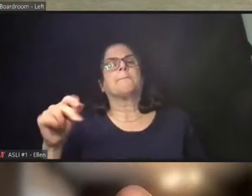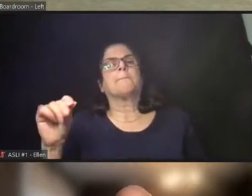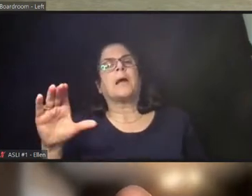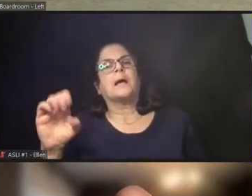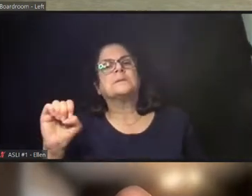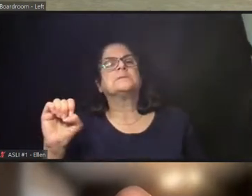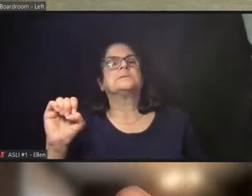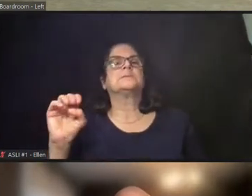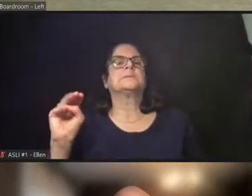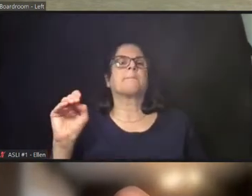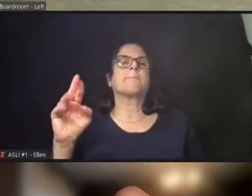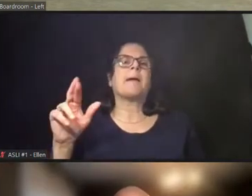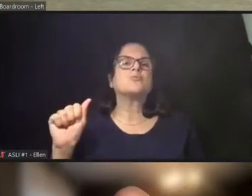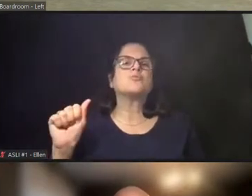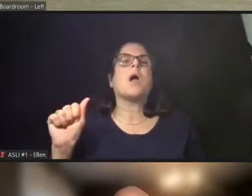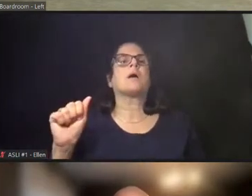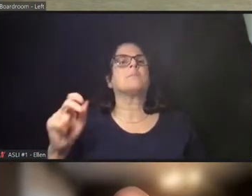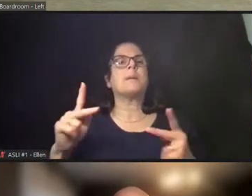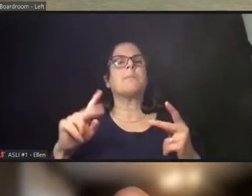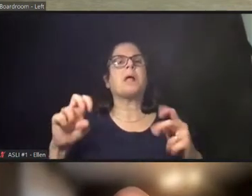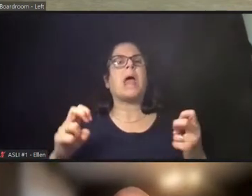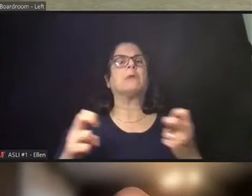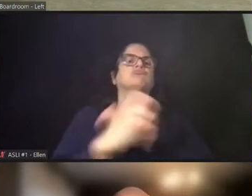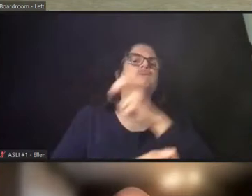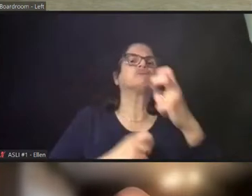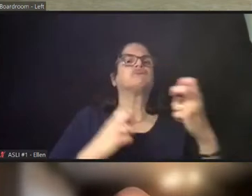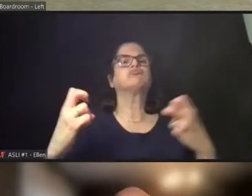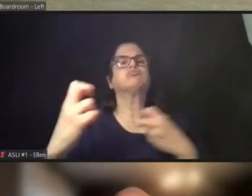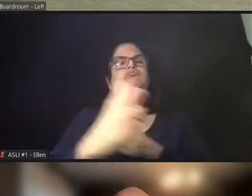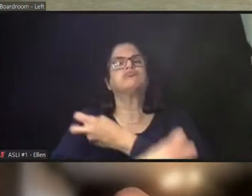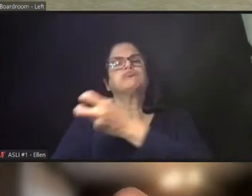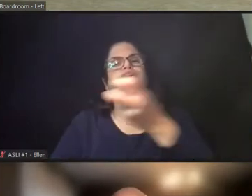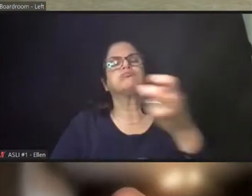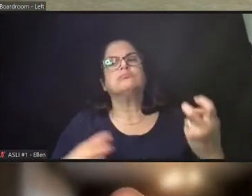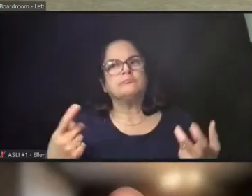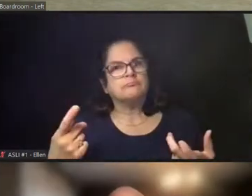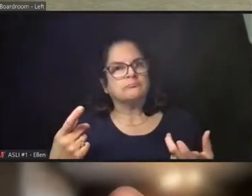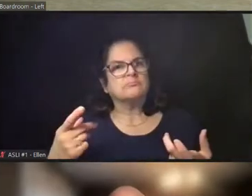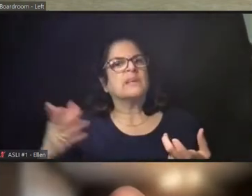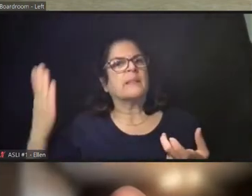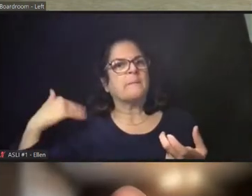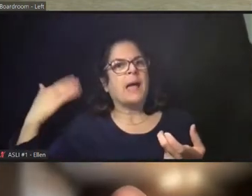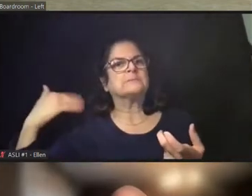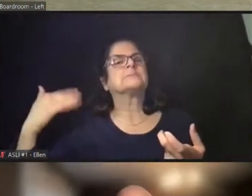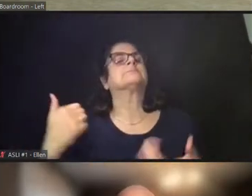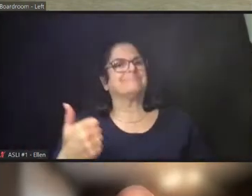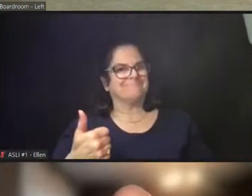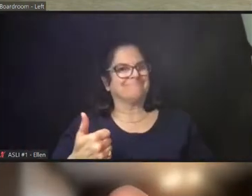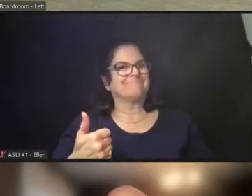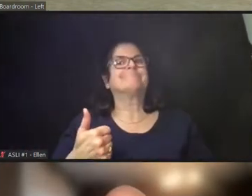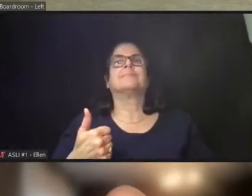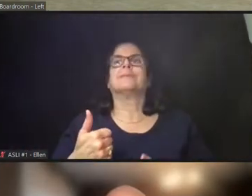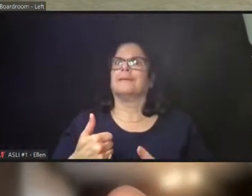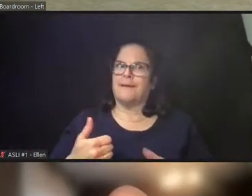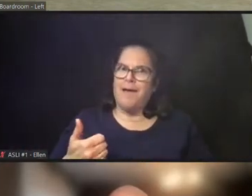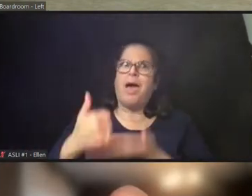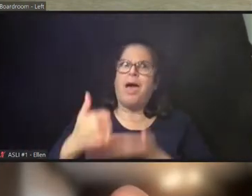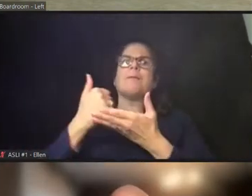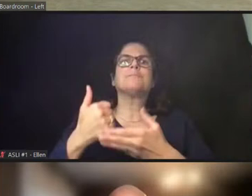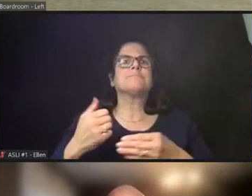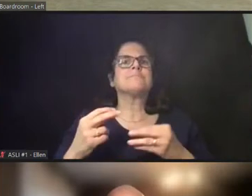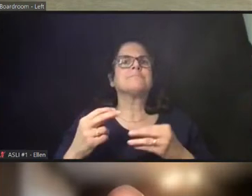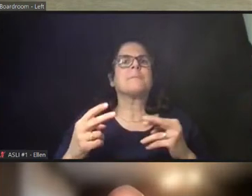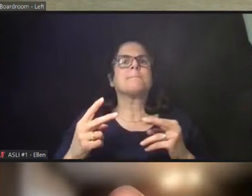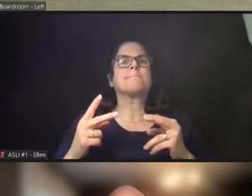is, those different things have inspired, that we've done in the past, have inspired additional ridership through